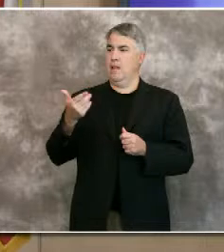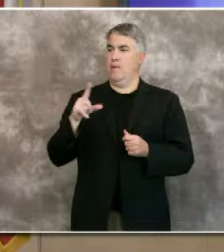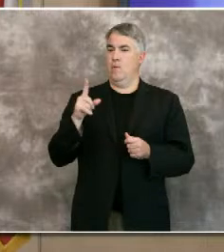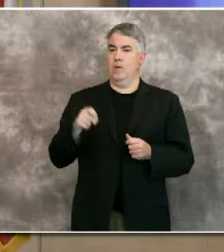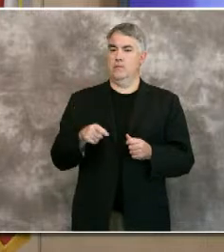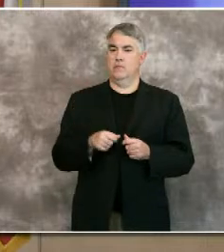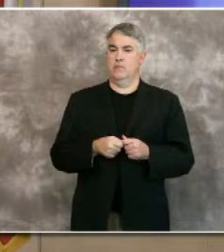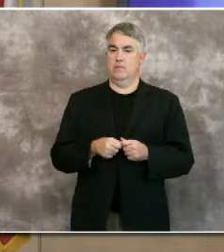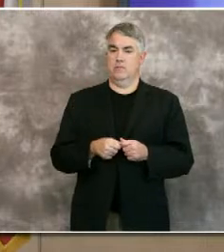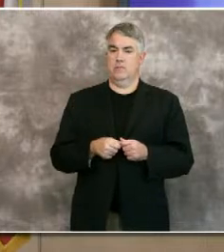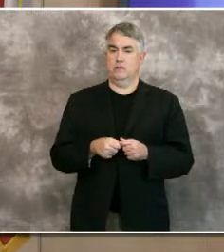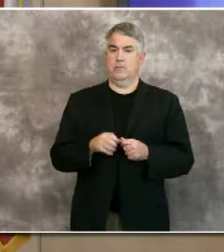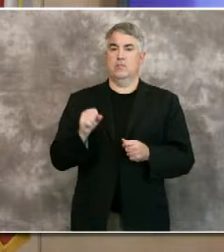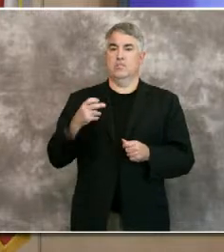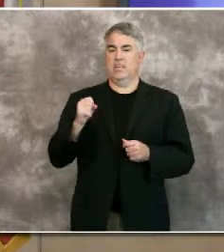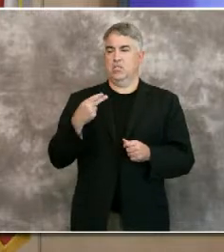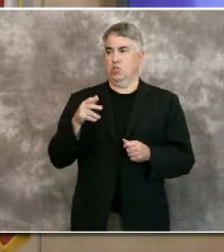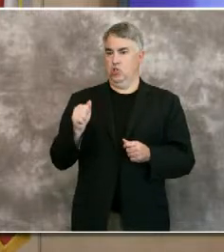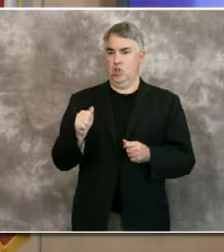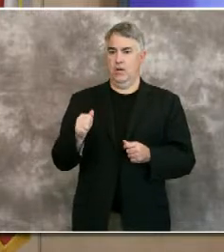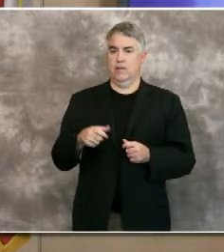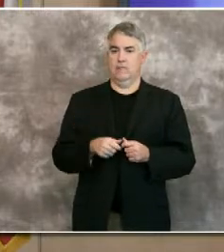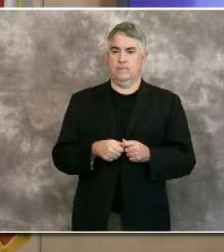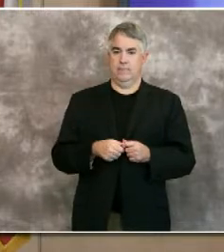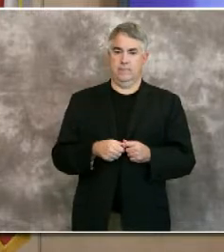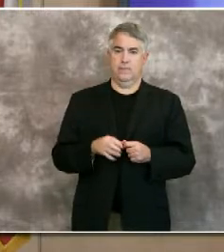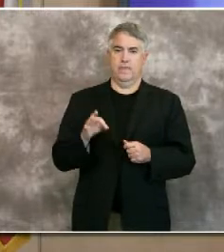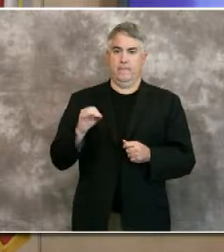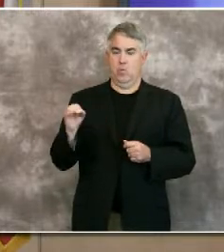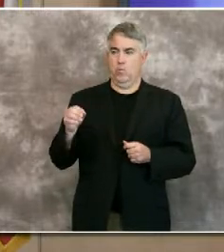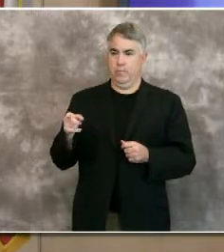Sasha Fu with KUSI, please state your question.